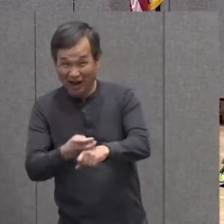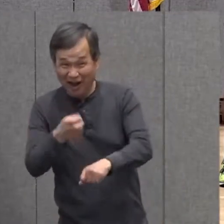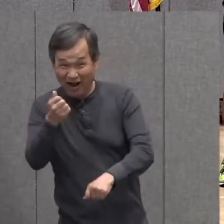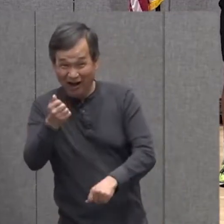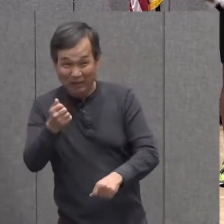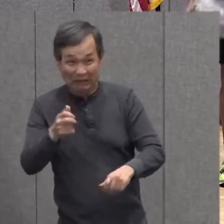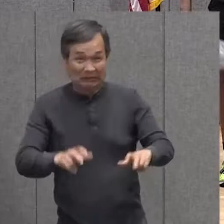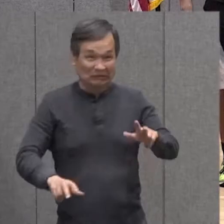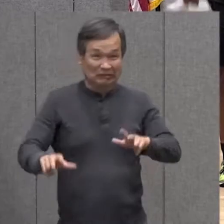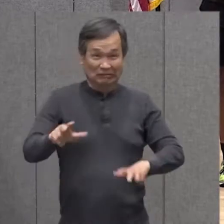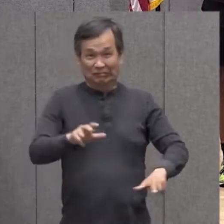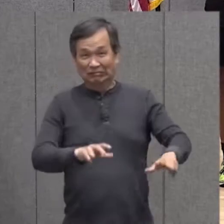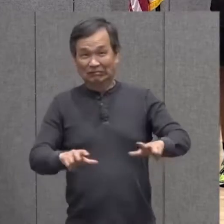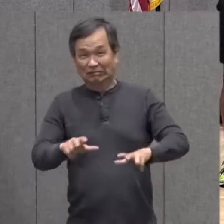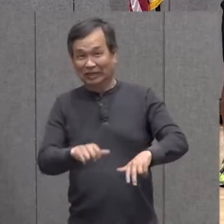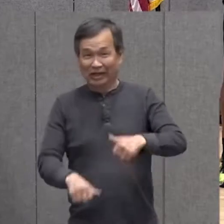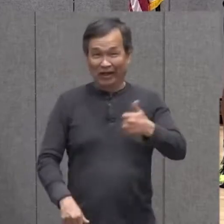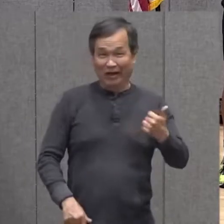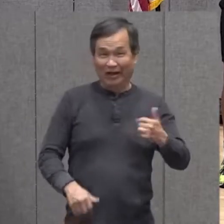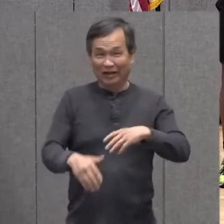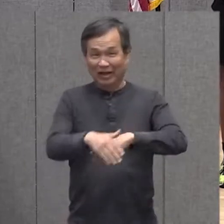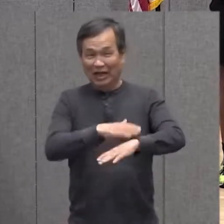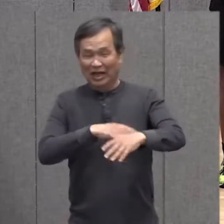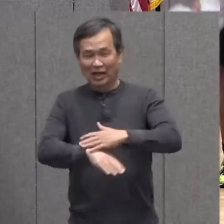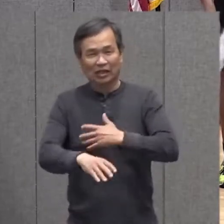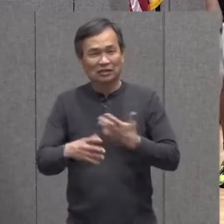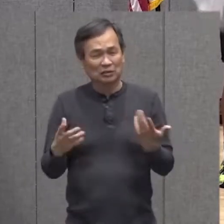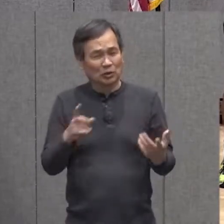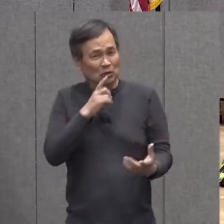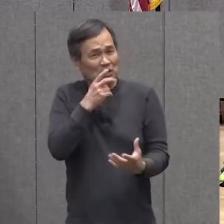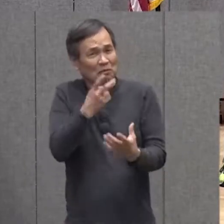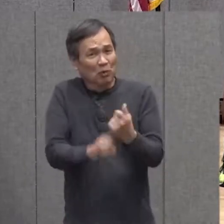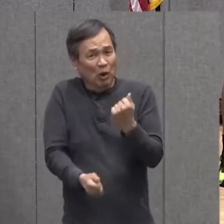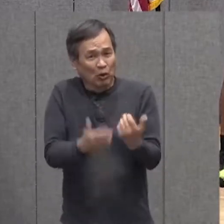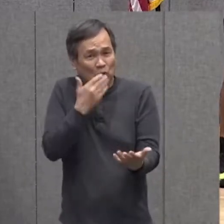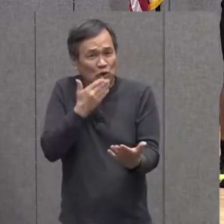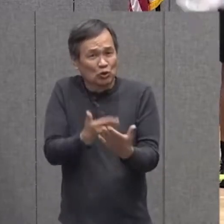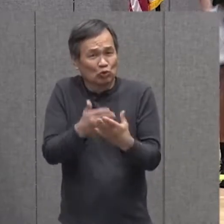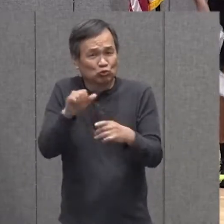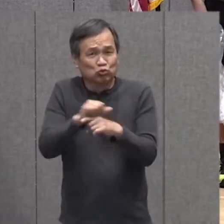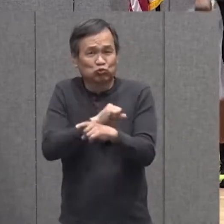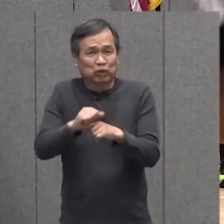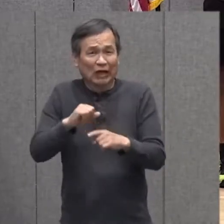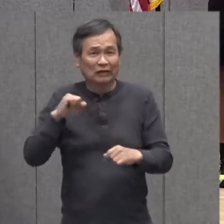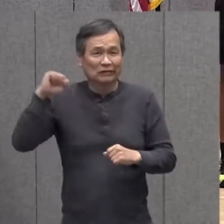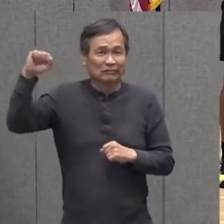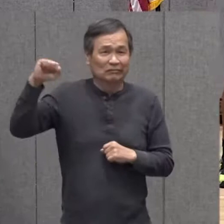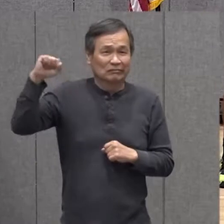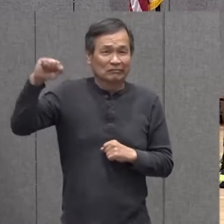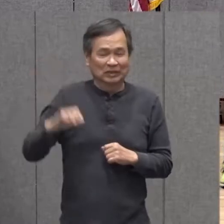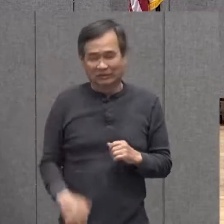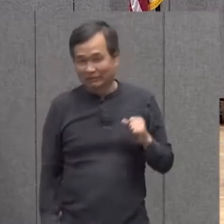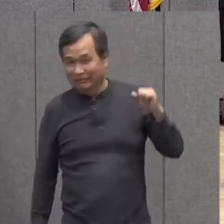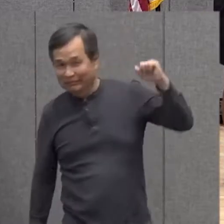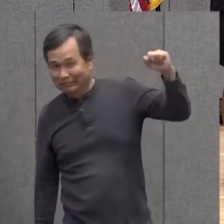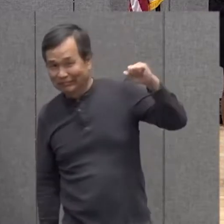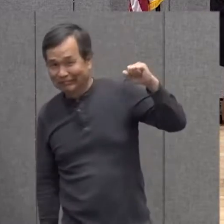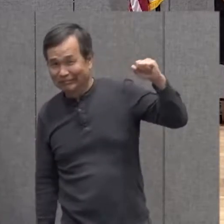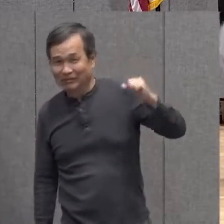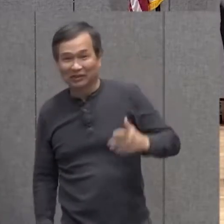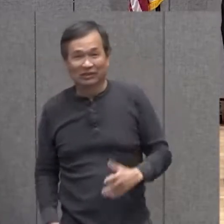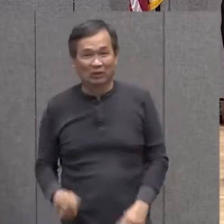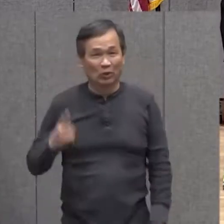awkward and strange to use our non-dominant hand. That's why we want a little bit of practice. Para algunos de nosotros nos cuesta mucho hacerlo con nuestra mano que no es